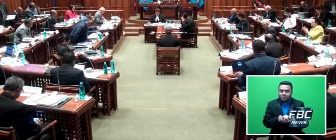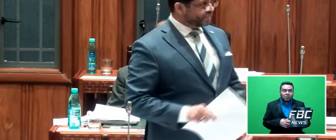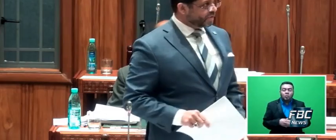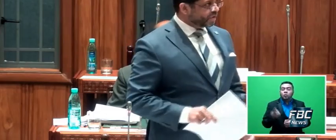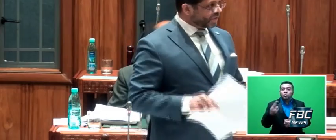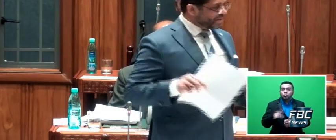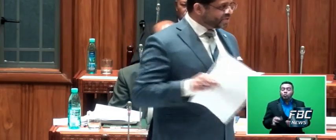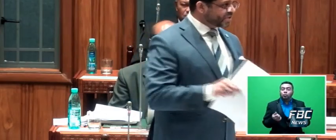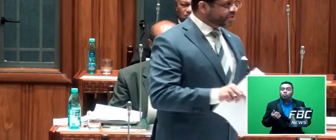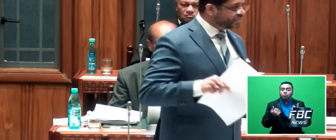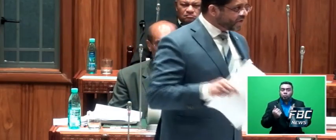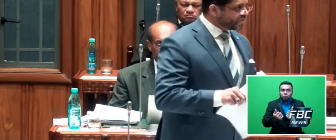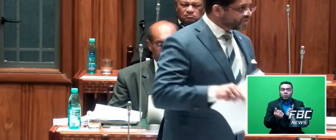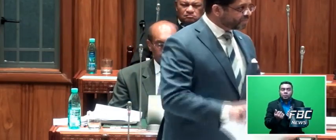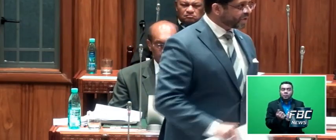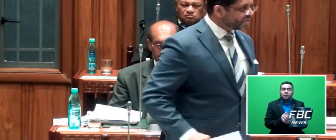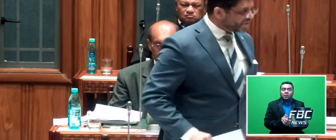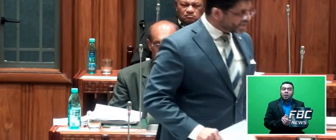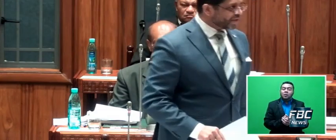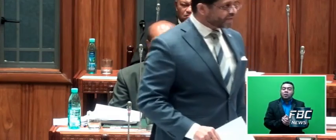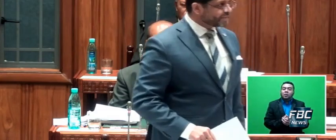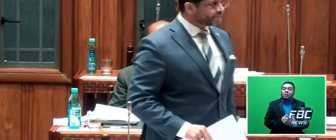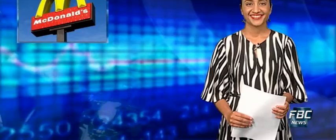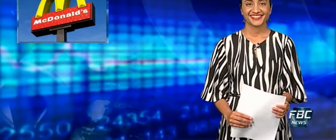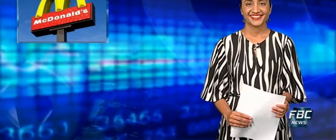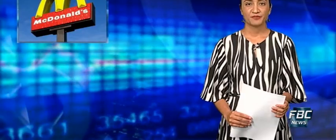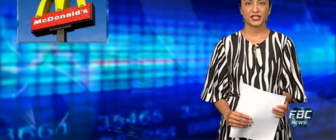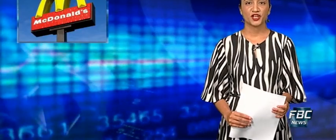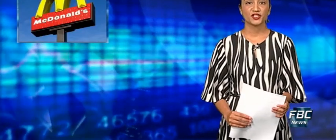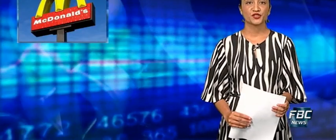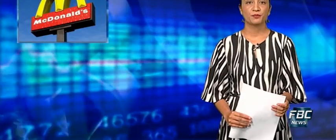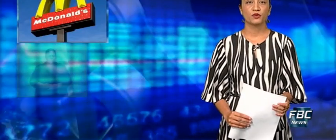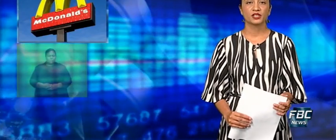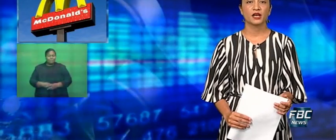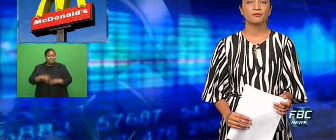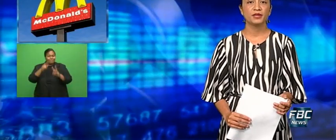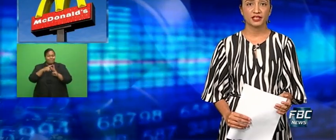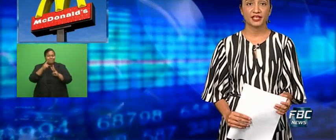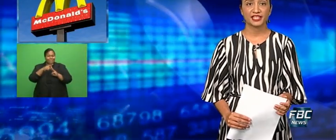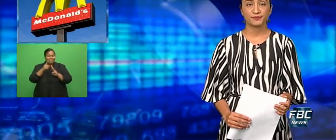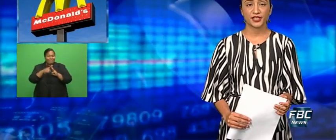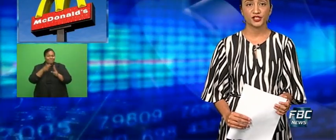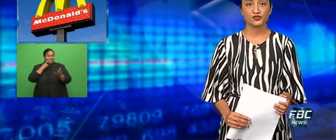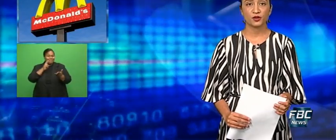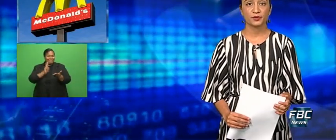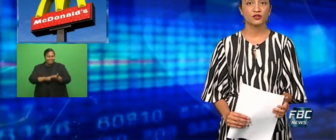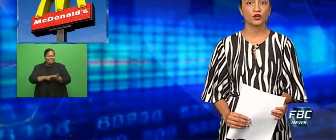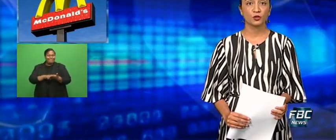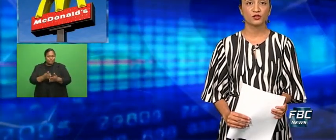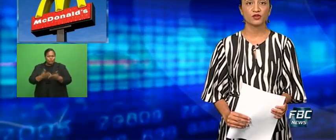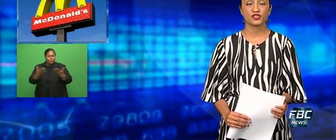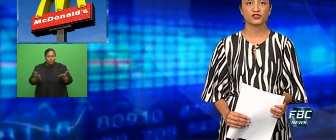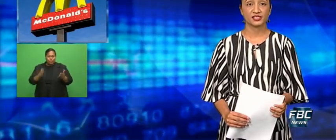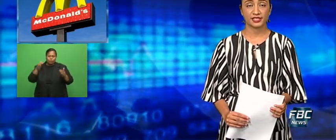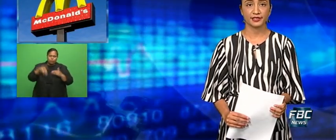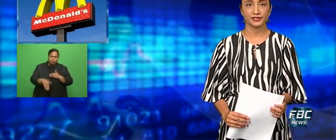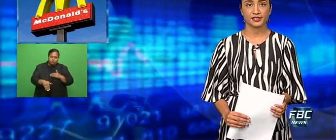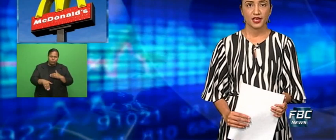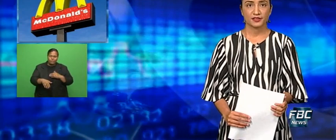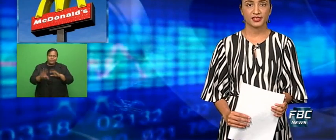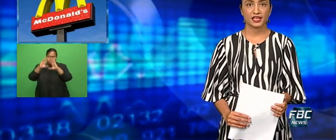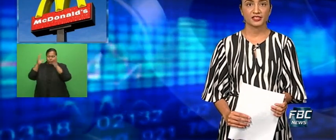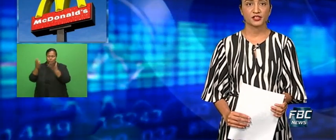drive the impetus we've given to the private sector. McDonald's reported a bigger than expected drop in global restaurant